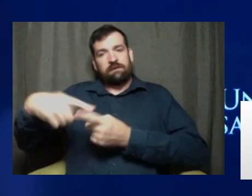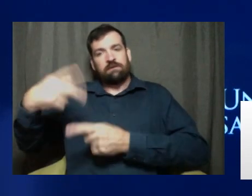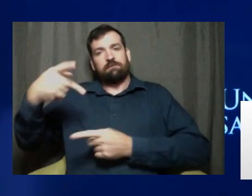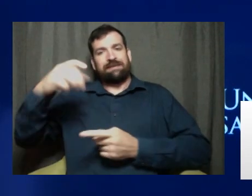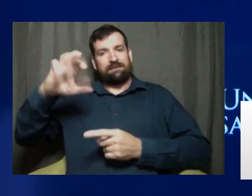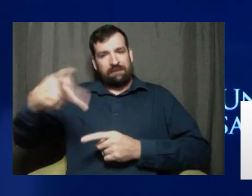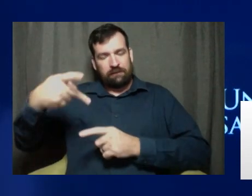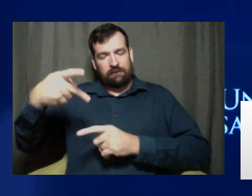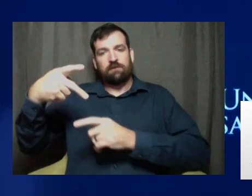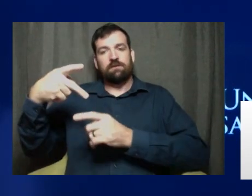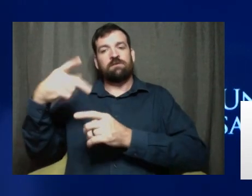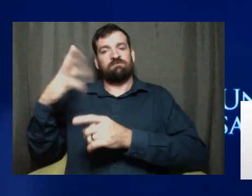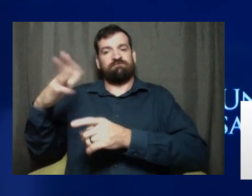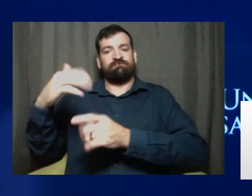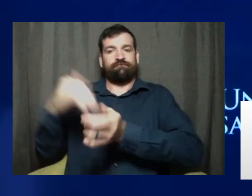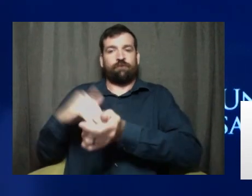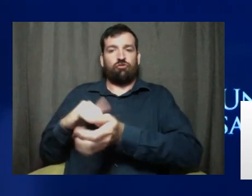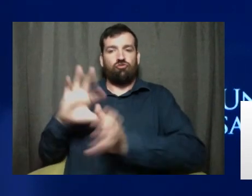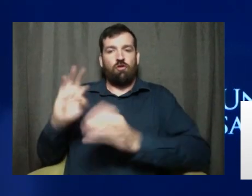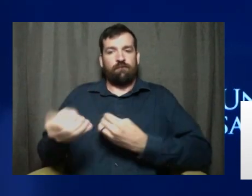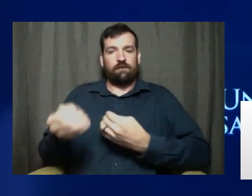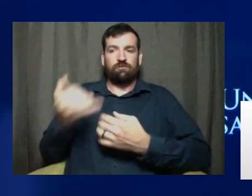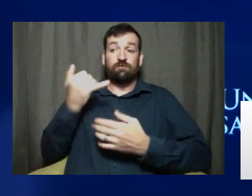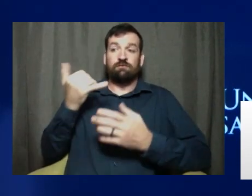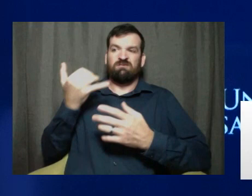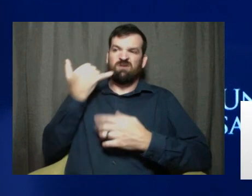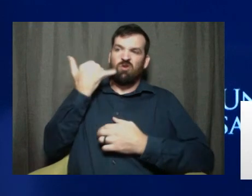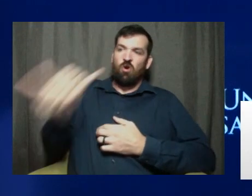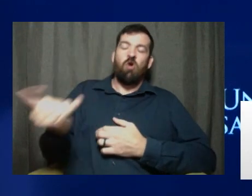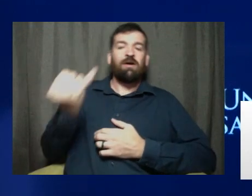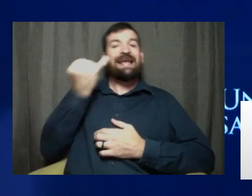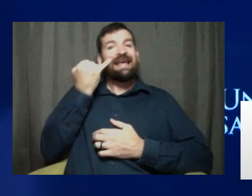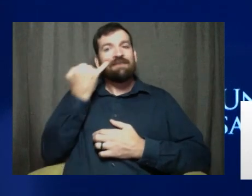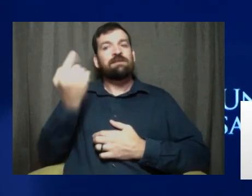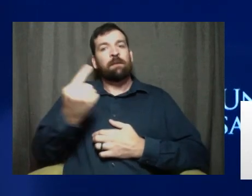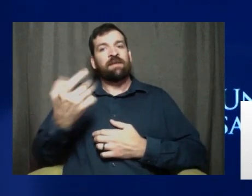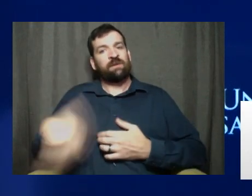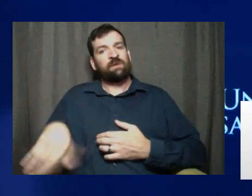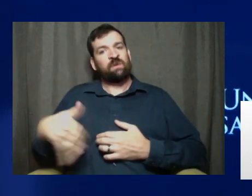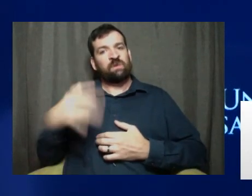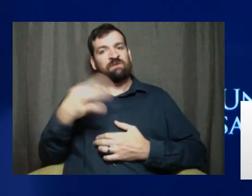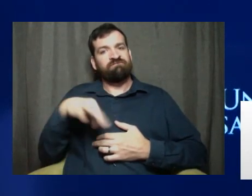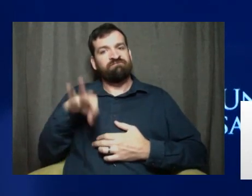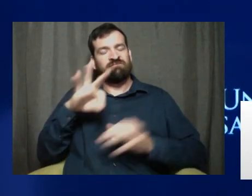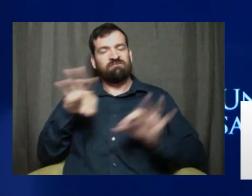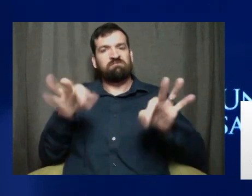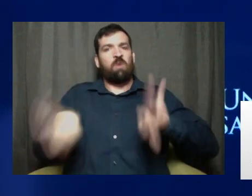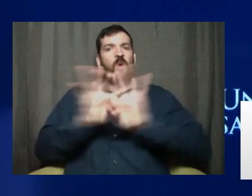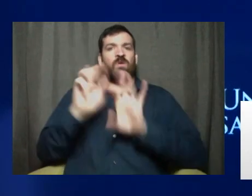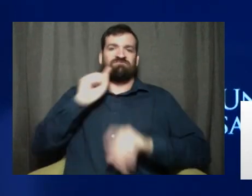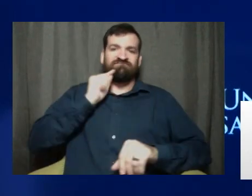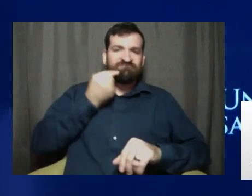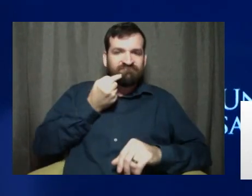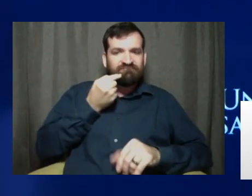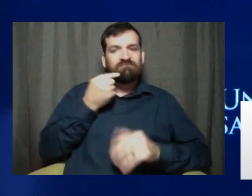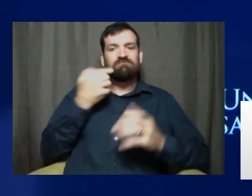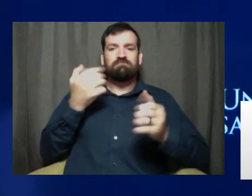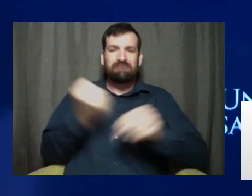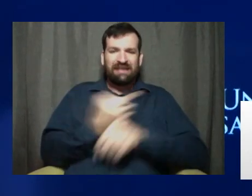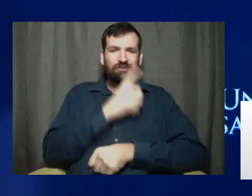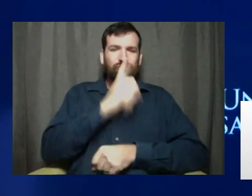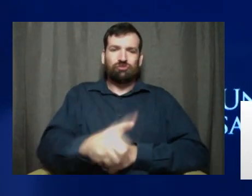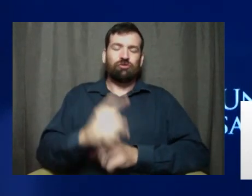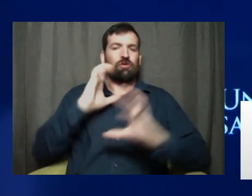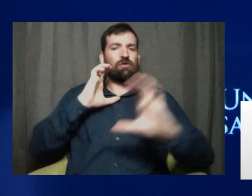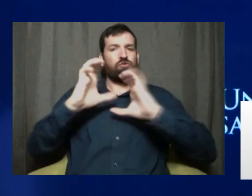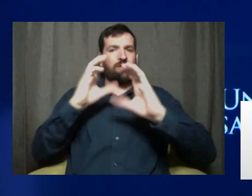offices they get phone calls if it's something that's kind of a critical value as well, to make sure that there's kind of communication there, as well